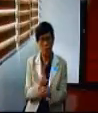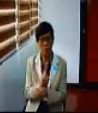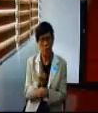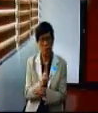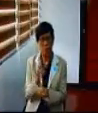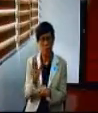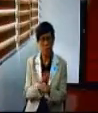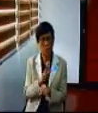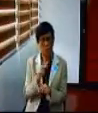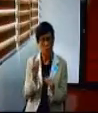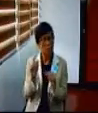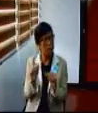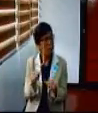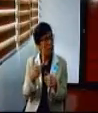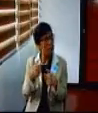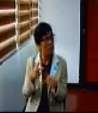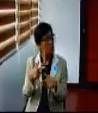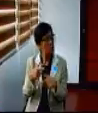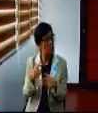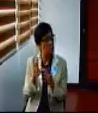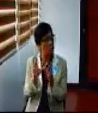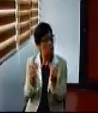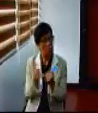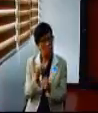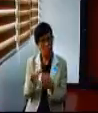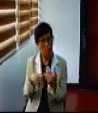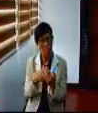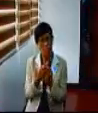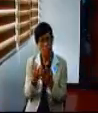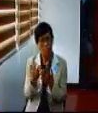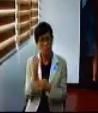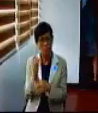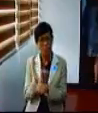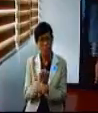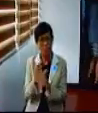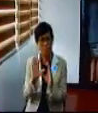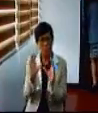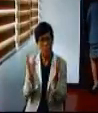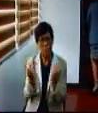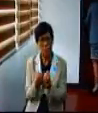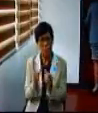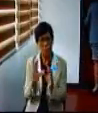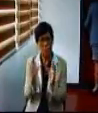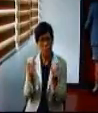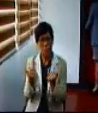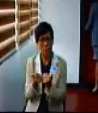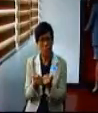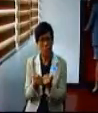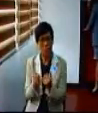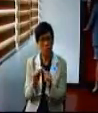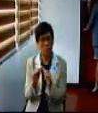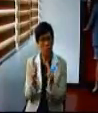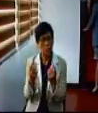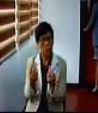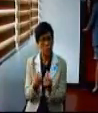apply to an individual company or through an industry association mechanism.